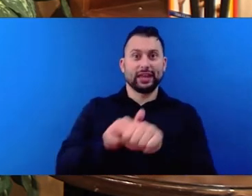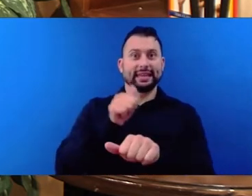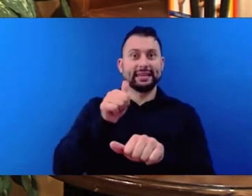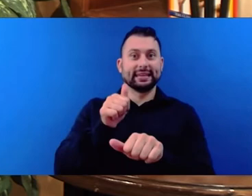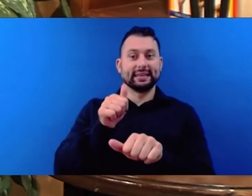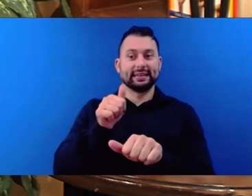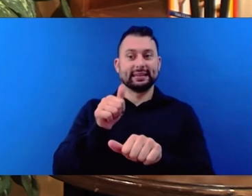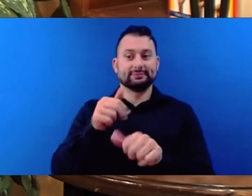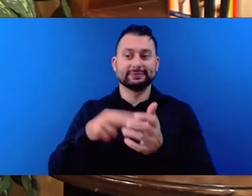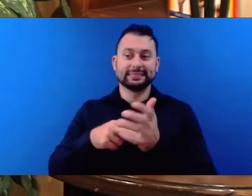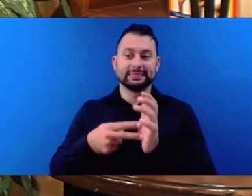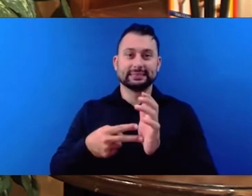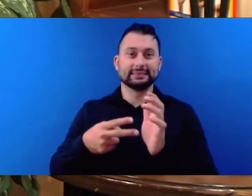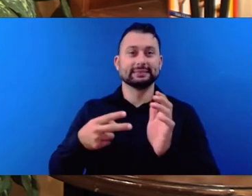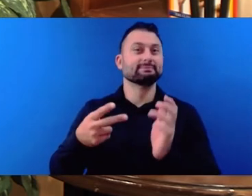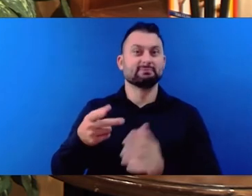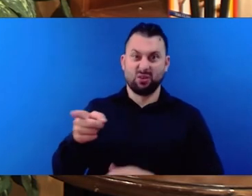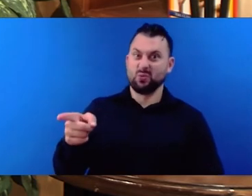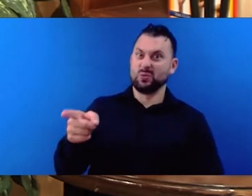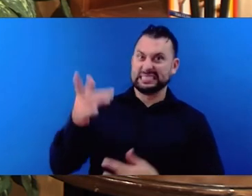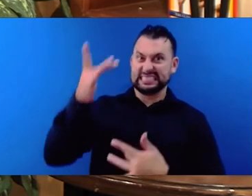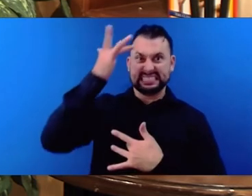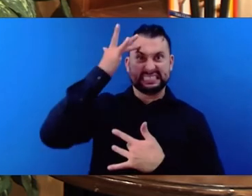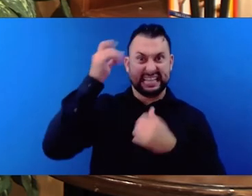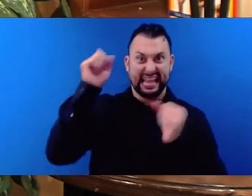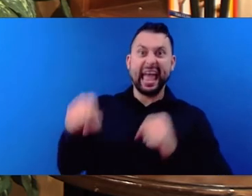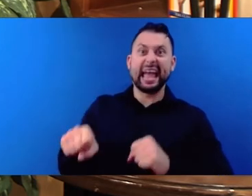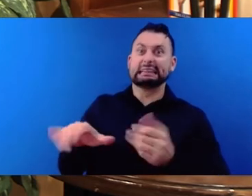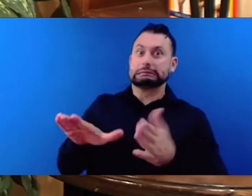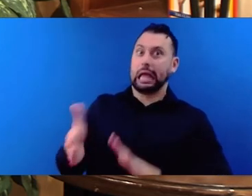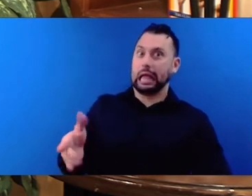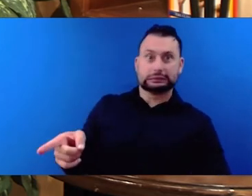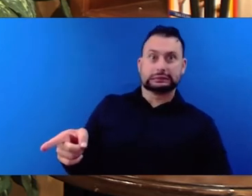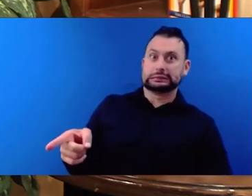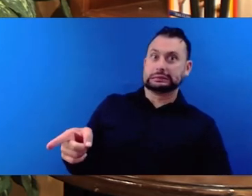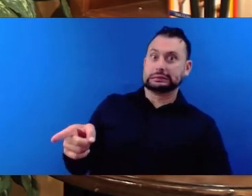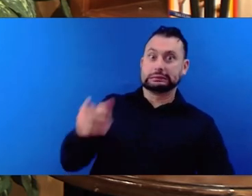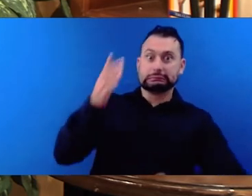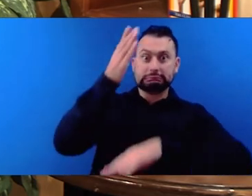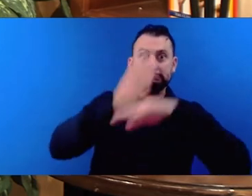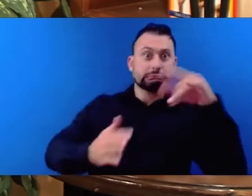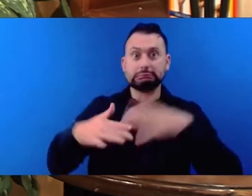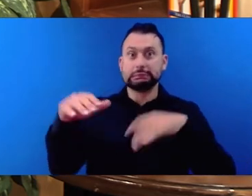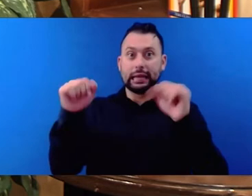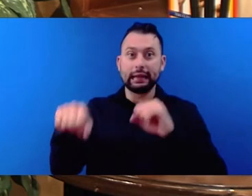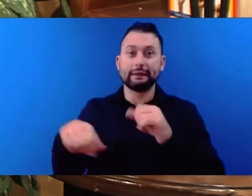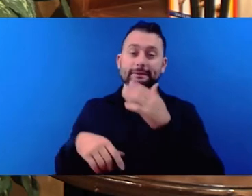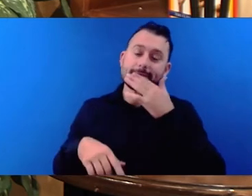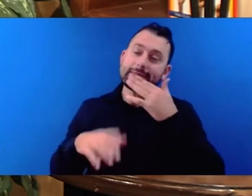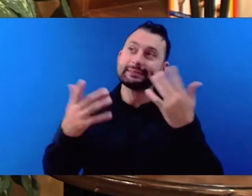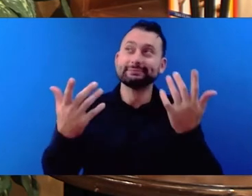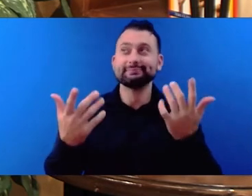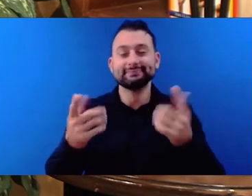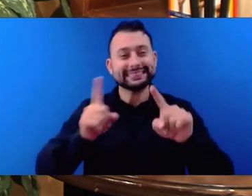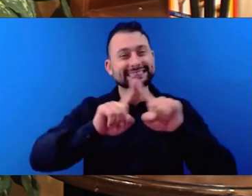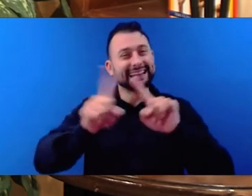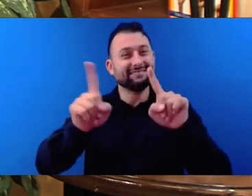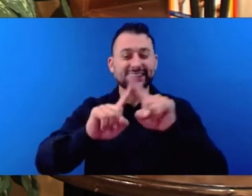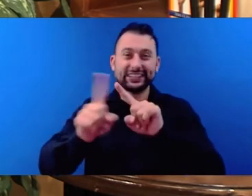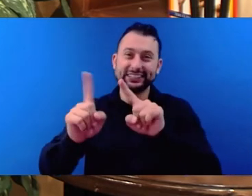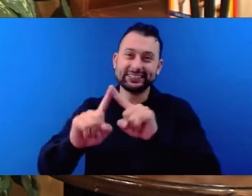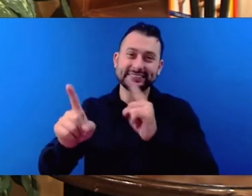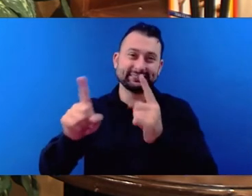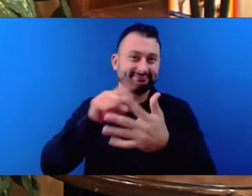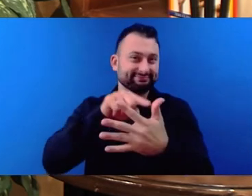left uncontrolled. So in the long term, if diabetes is not controlled and those blood